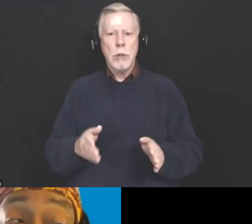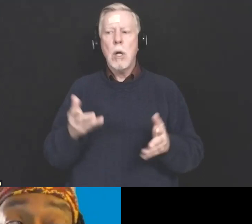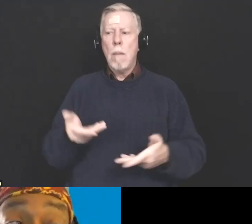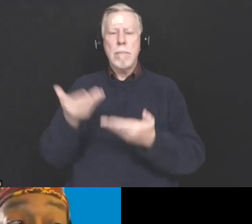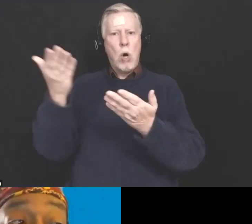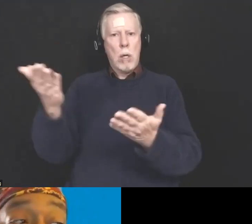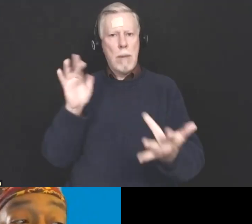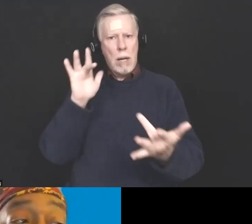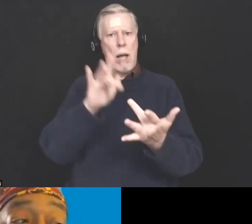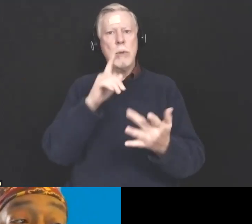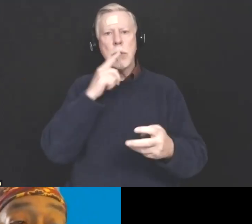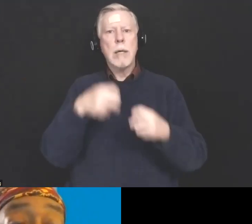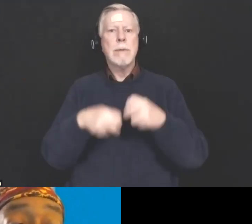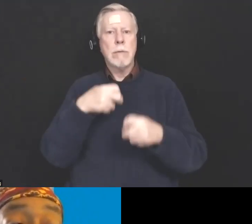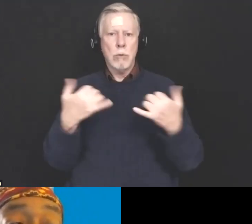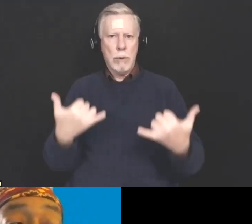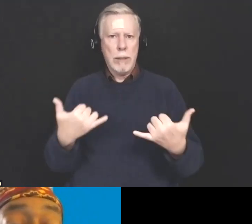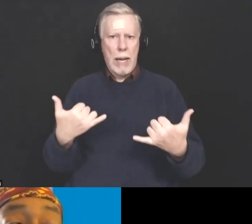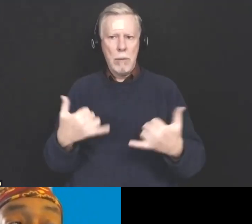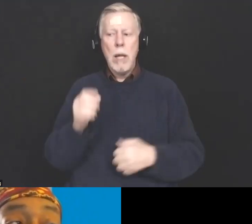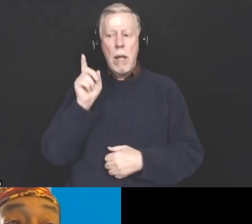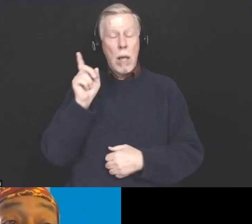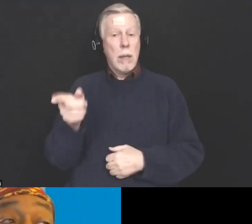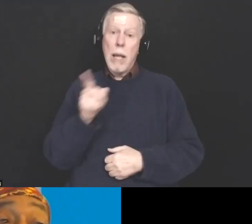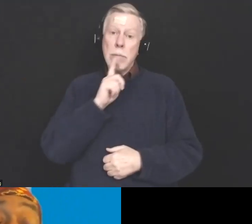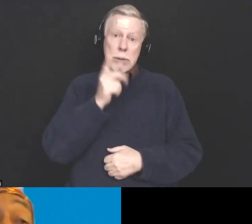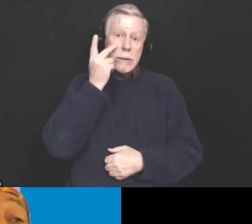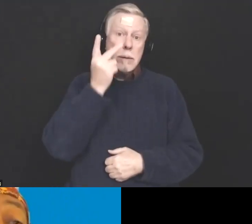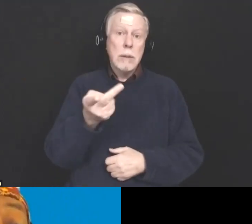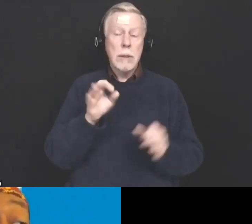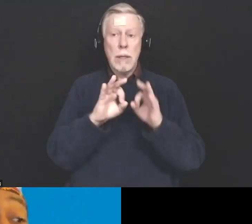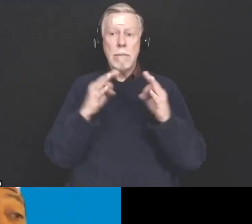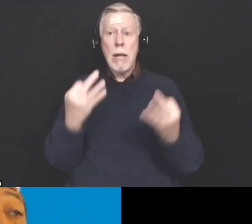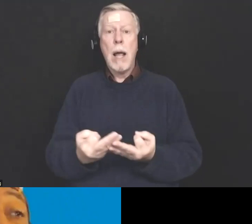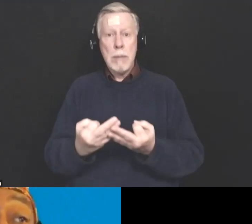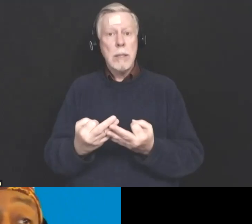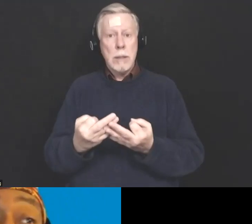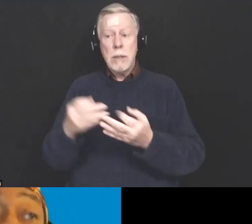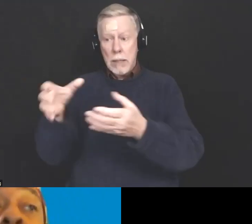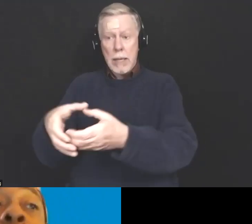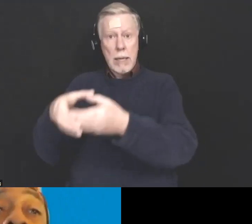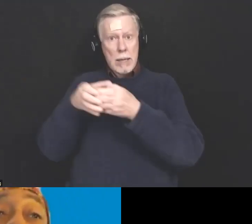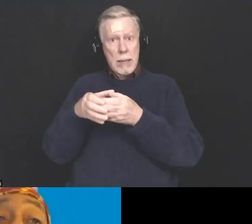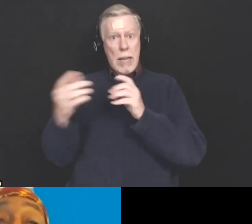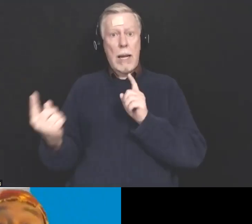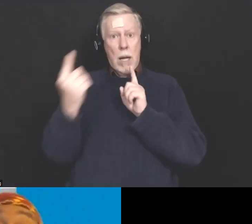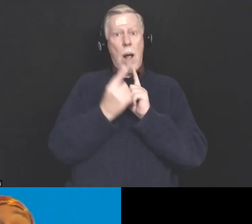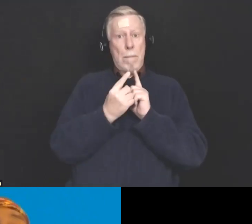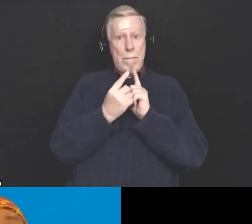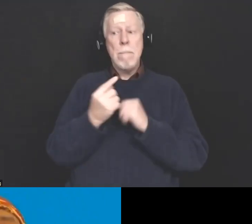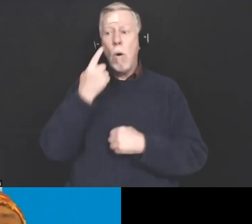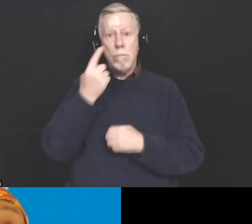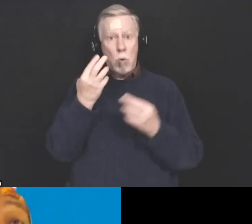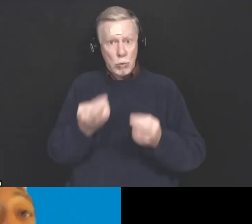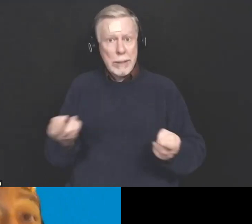is kind of difficult right now. And they have really seen that families that come to them or families that come to them for